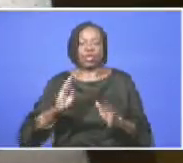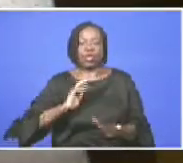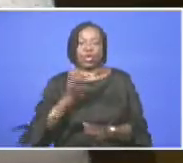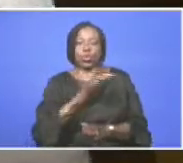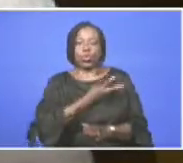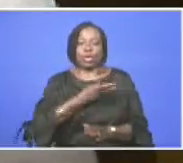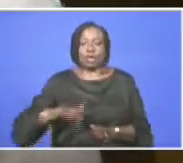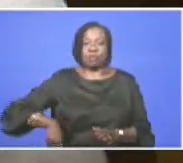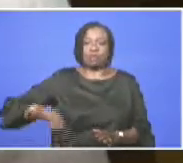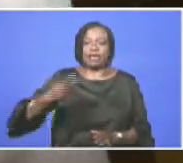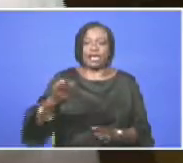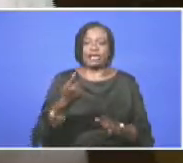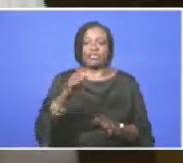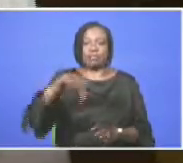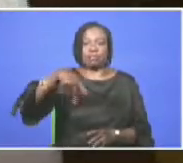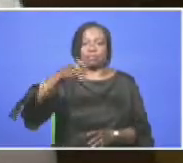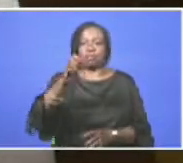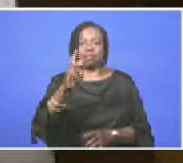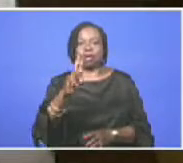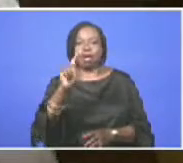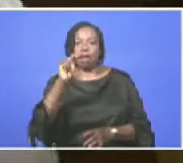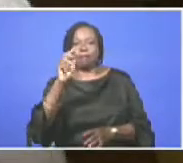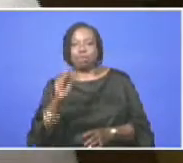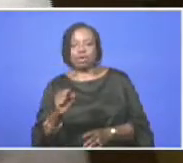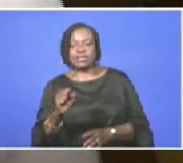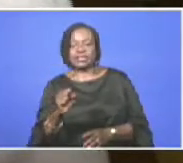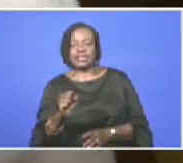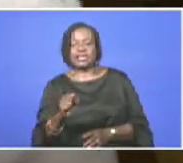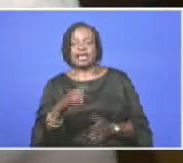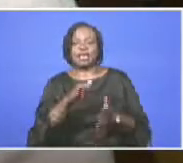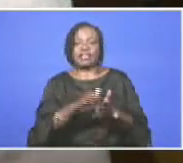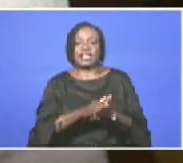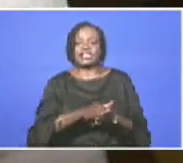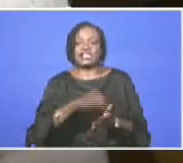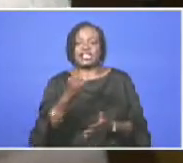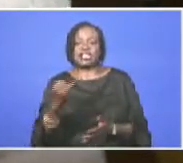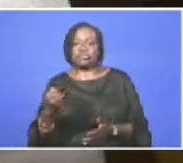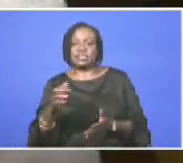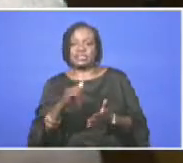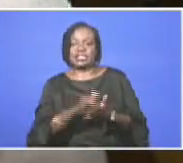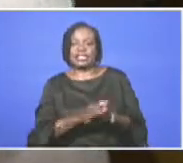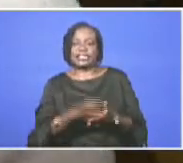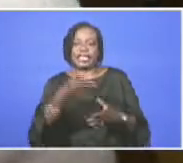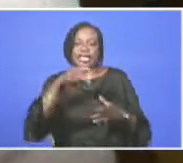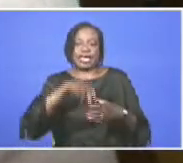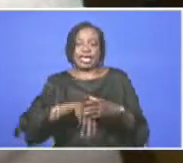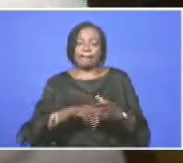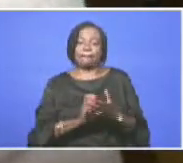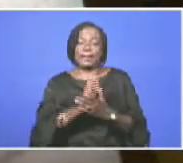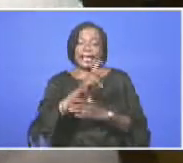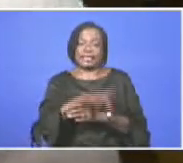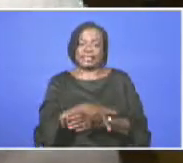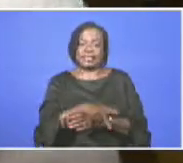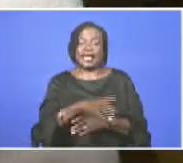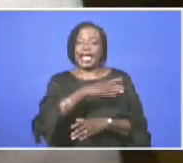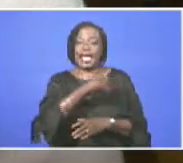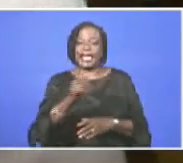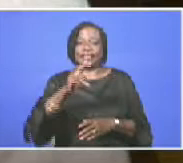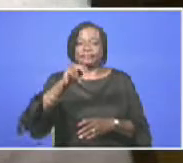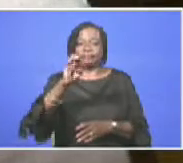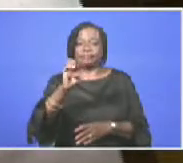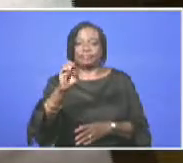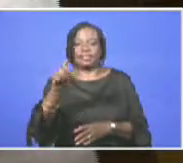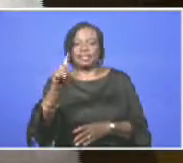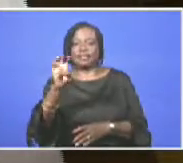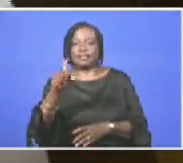parts, which is the instrument that is surgically implanted for the administration of the chemotherapy. We also provide needles. So every